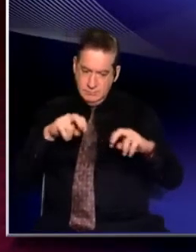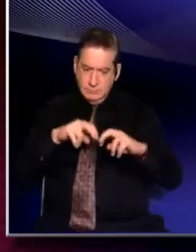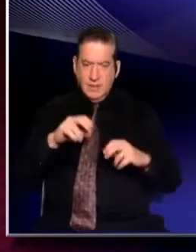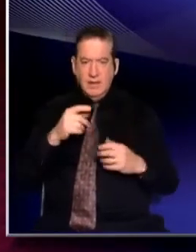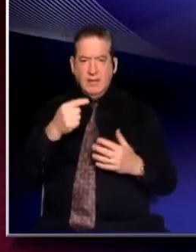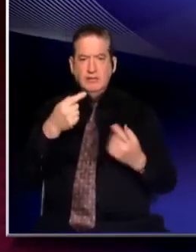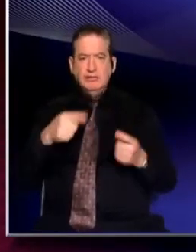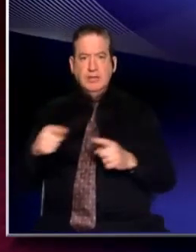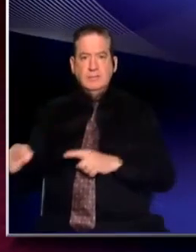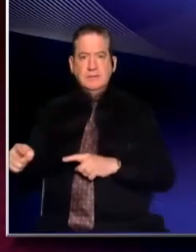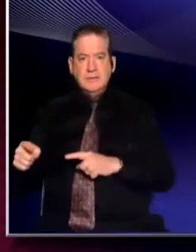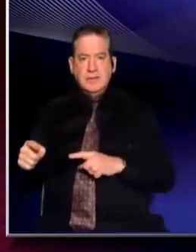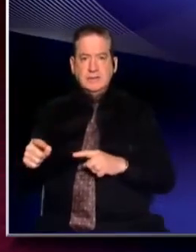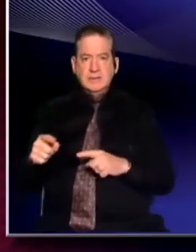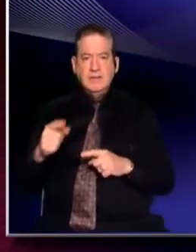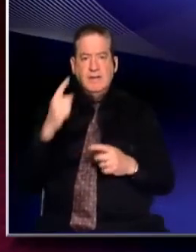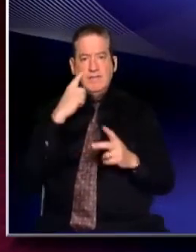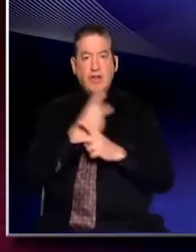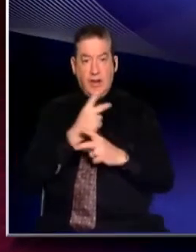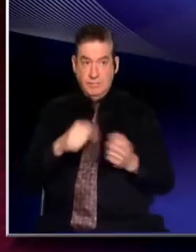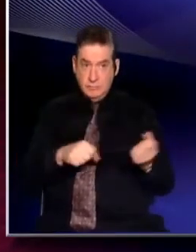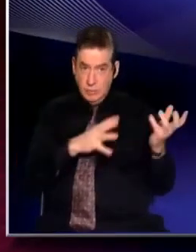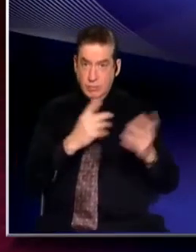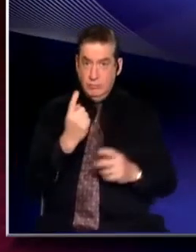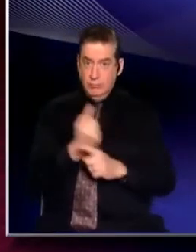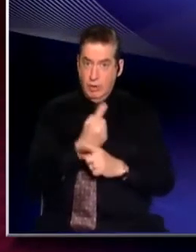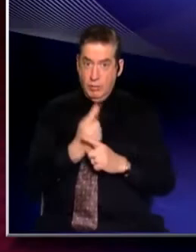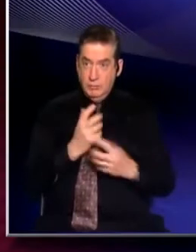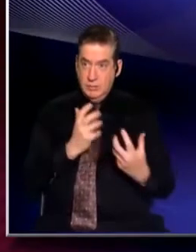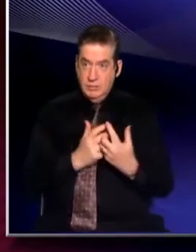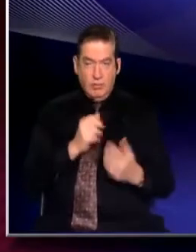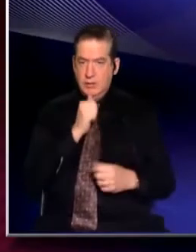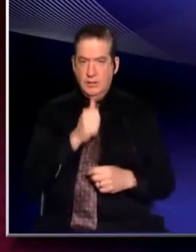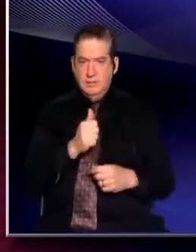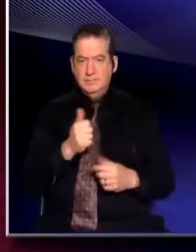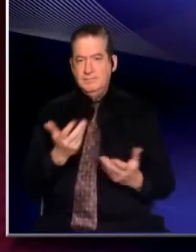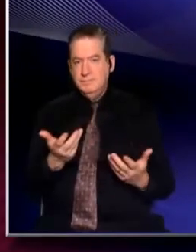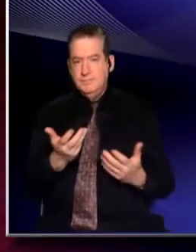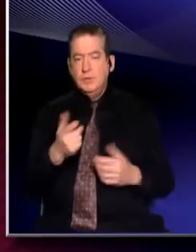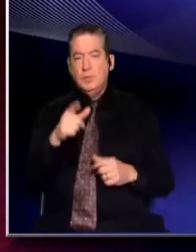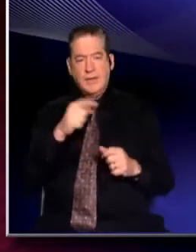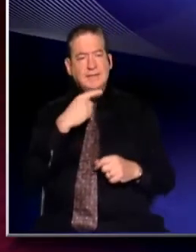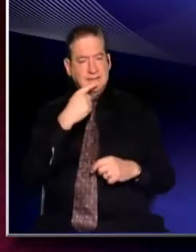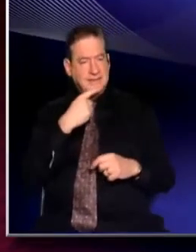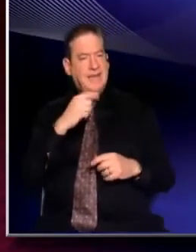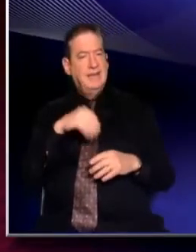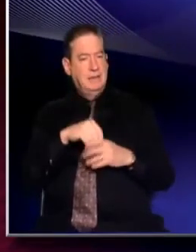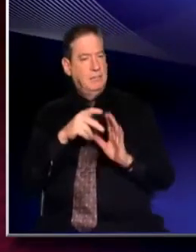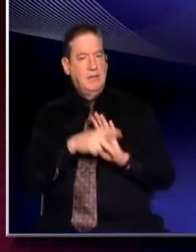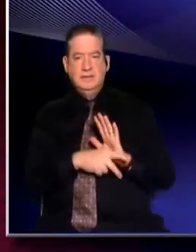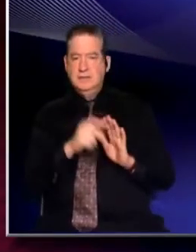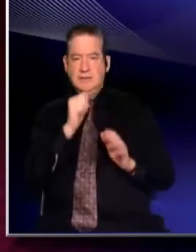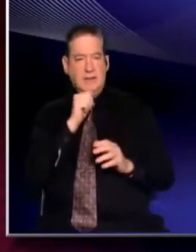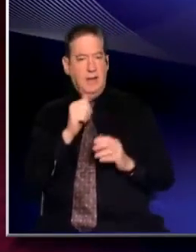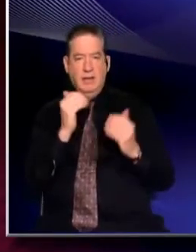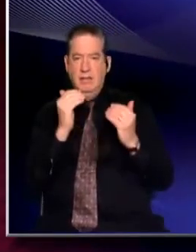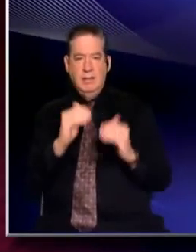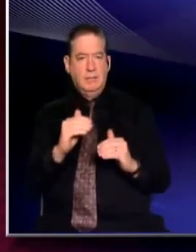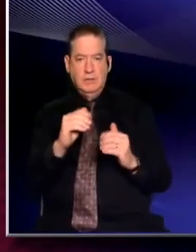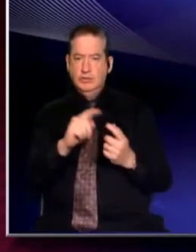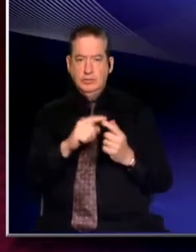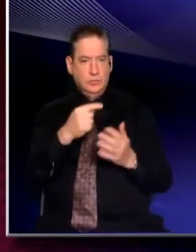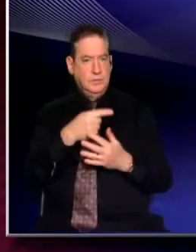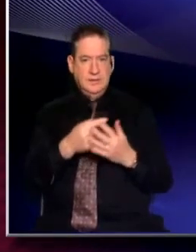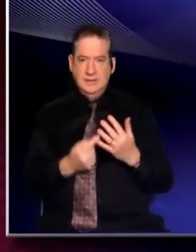if expulsion is appropriate in this case or not. And you could also state in the policy that it's not limited to